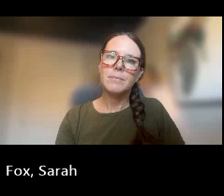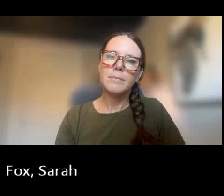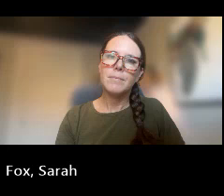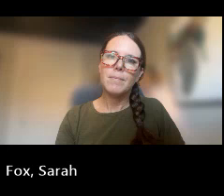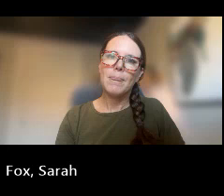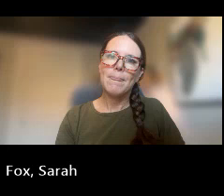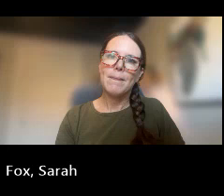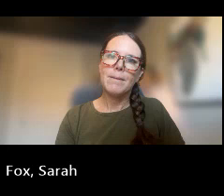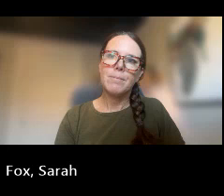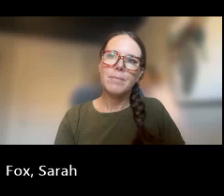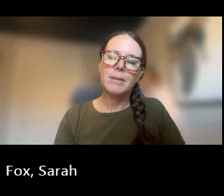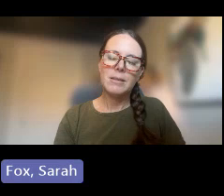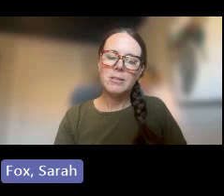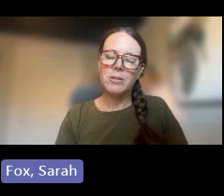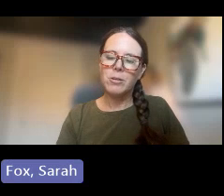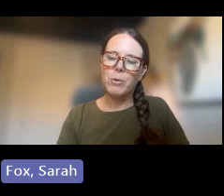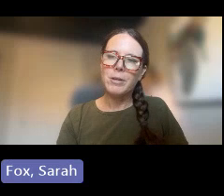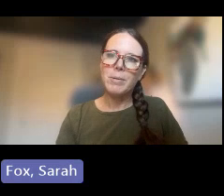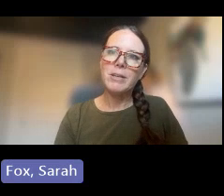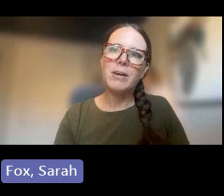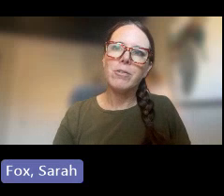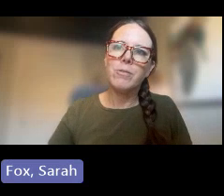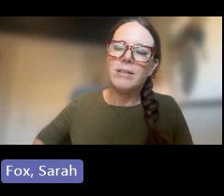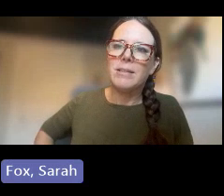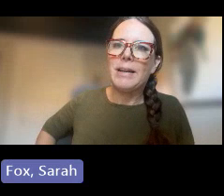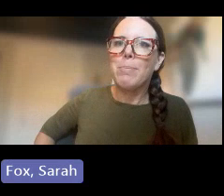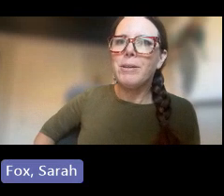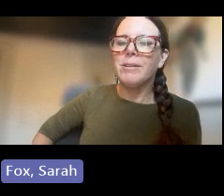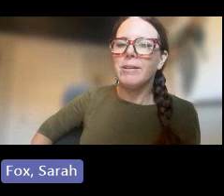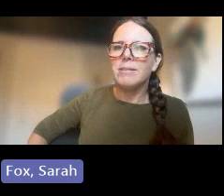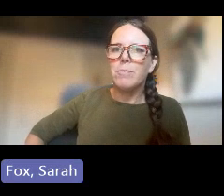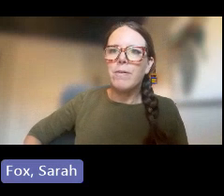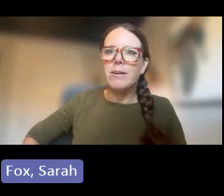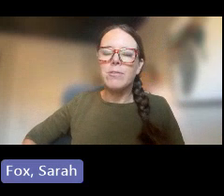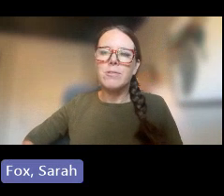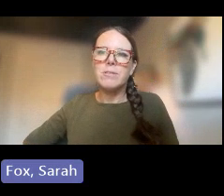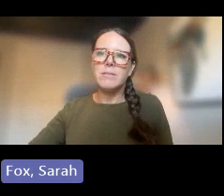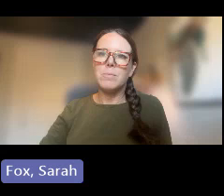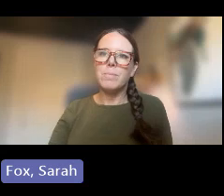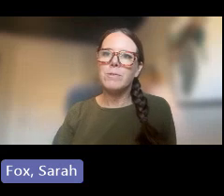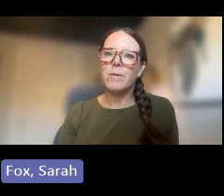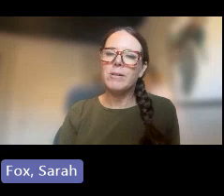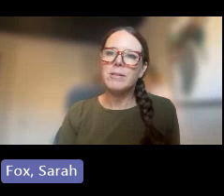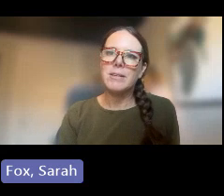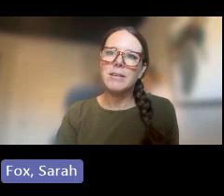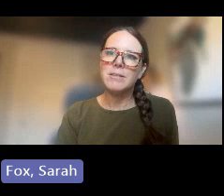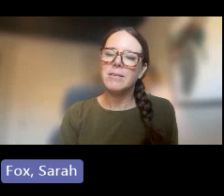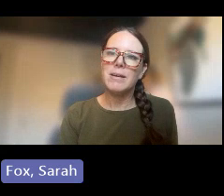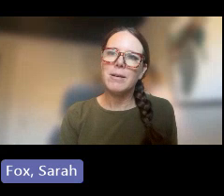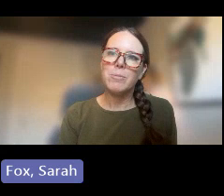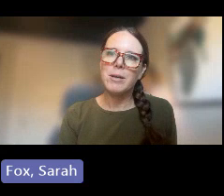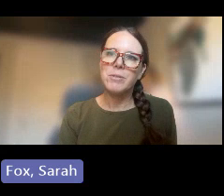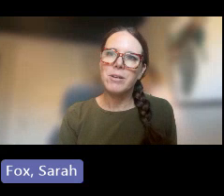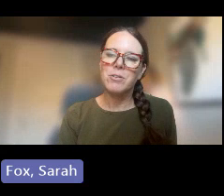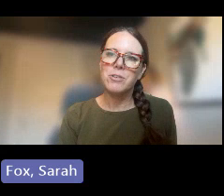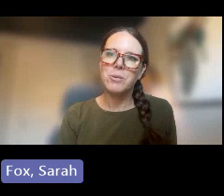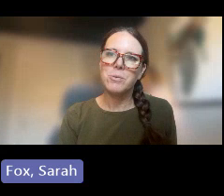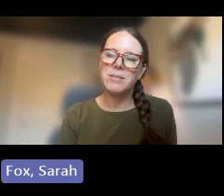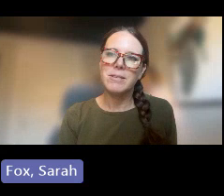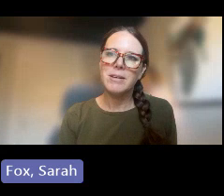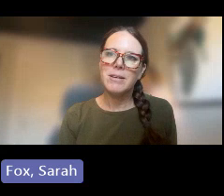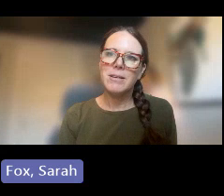funds and fees, which is why we're here. That's a good point about the other events that happen in some of our other surrounding cities, when it comes to